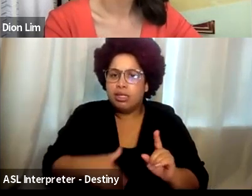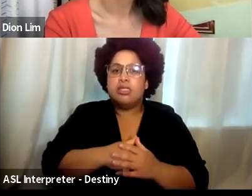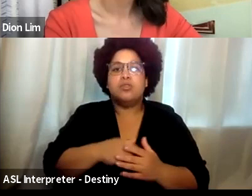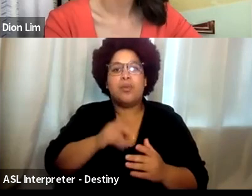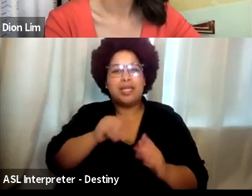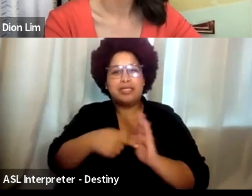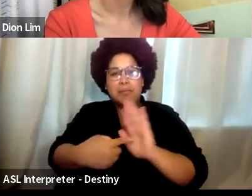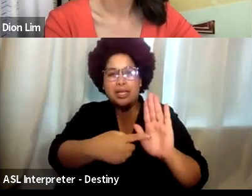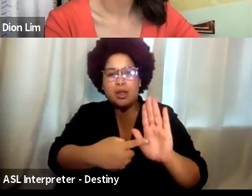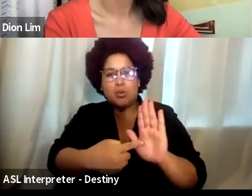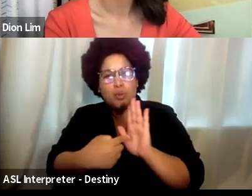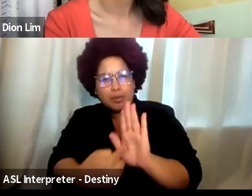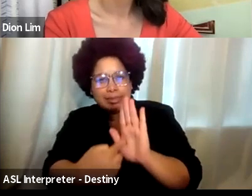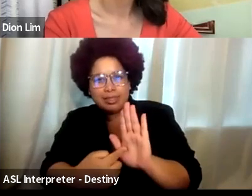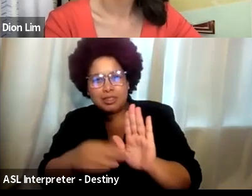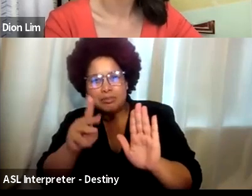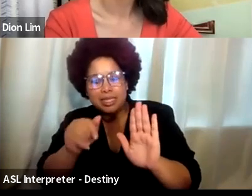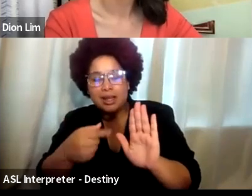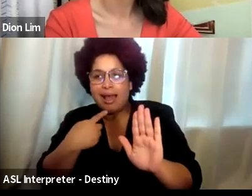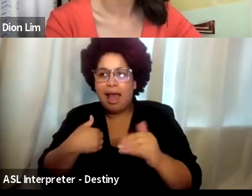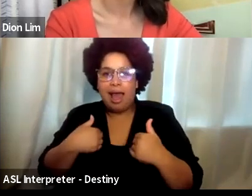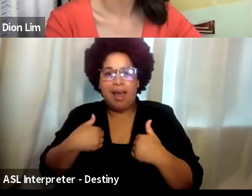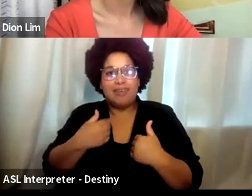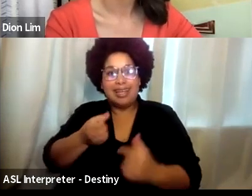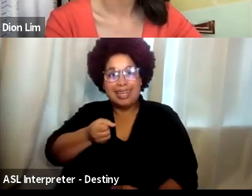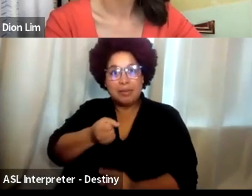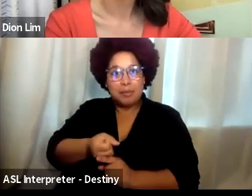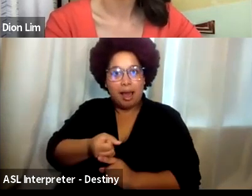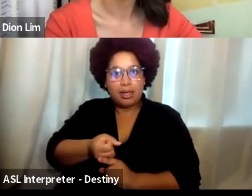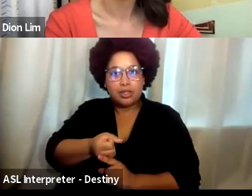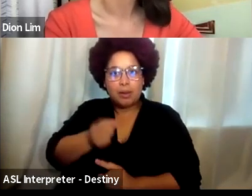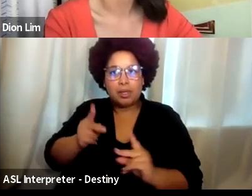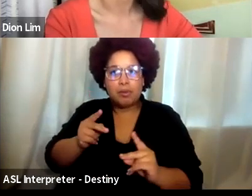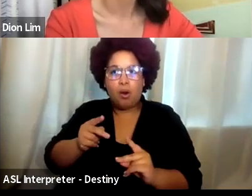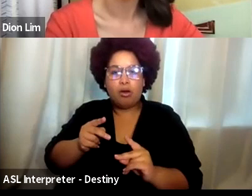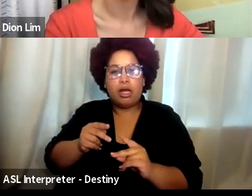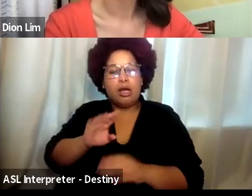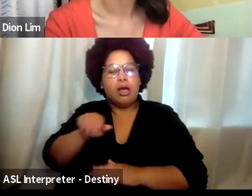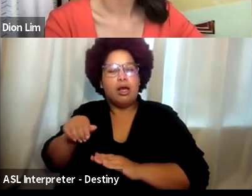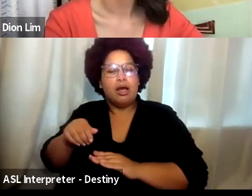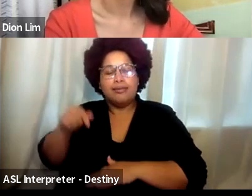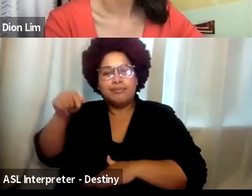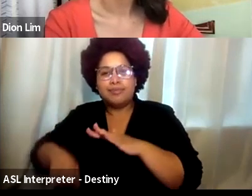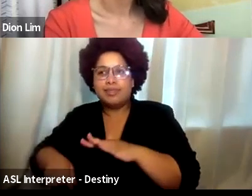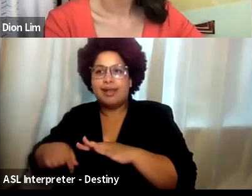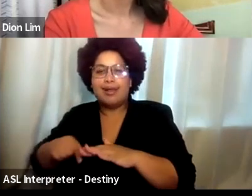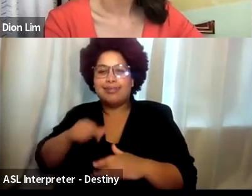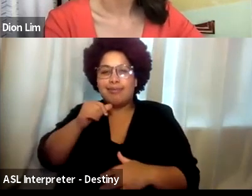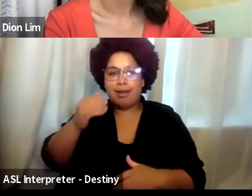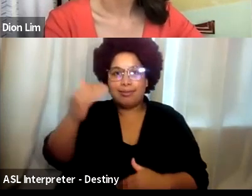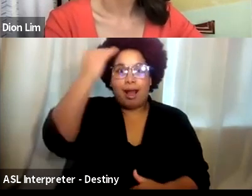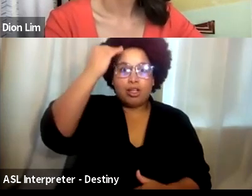media representations do have a subconscious impact on unconscious bias against Asian women, because if you go back and you look